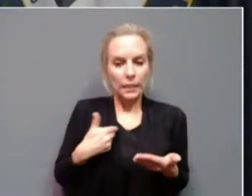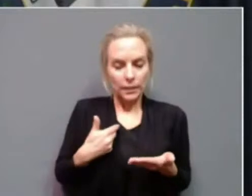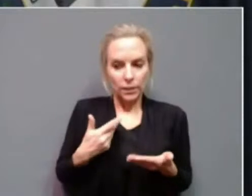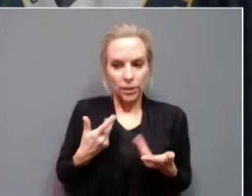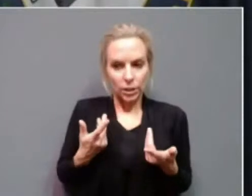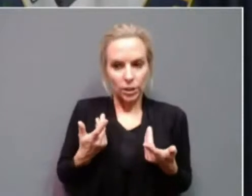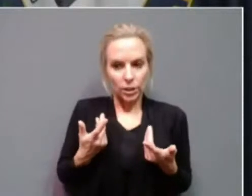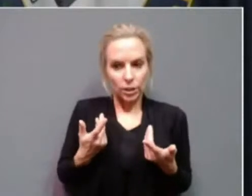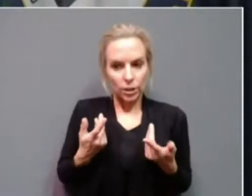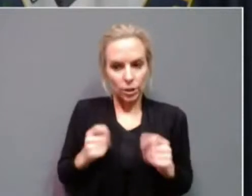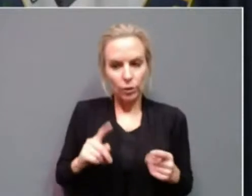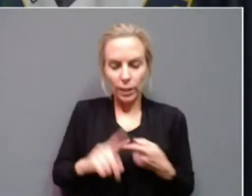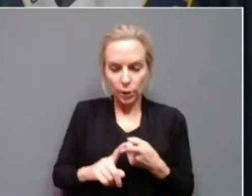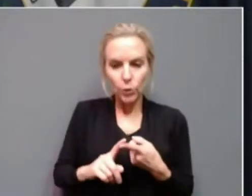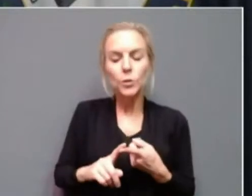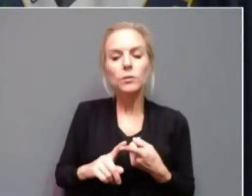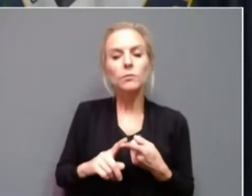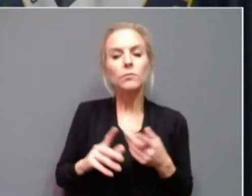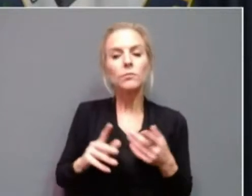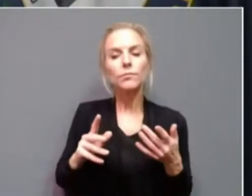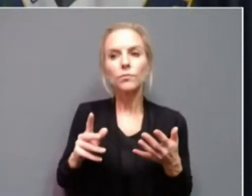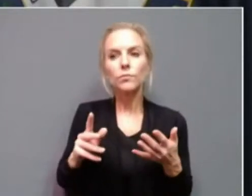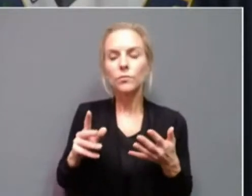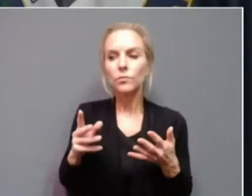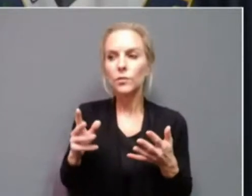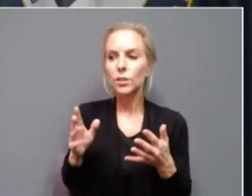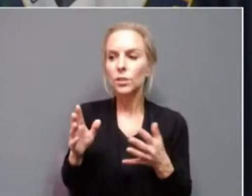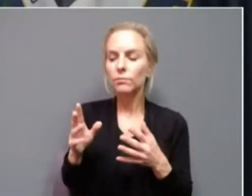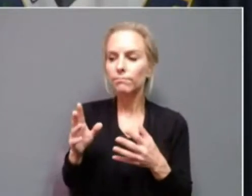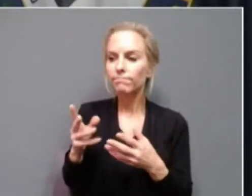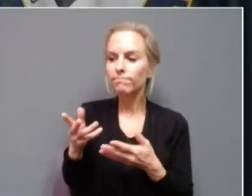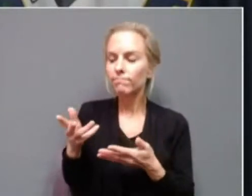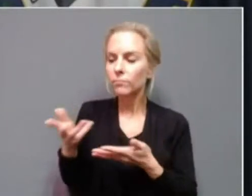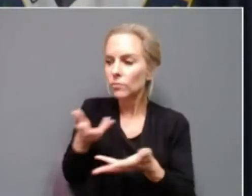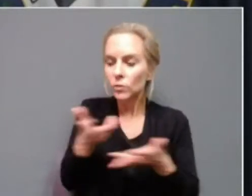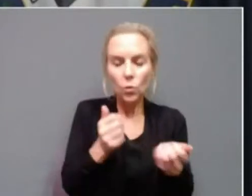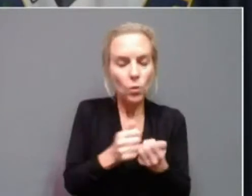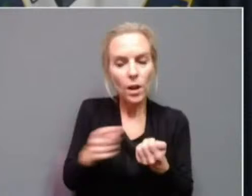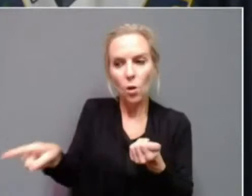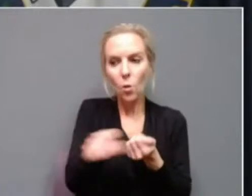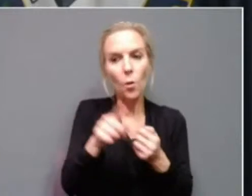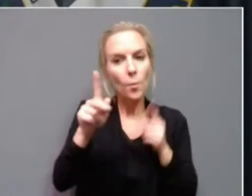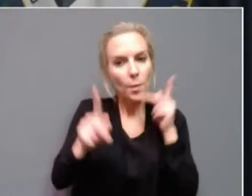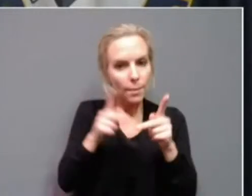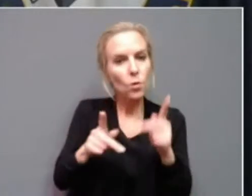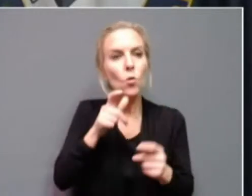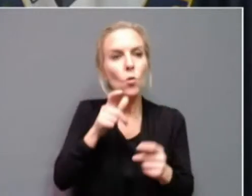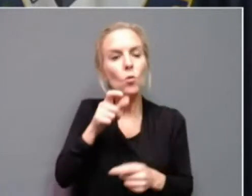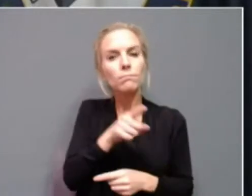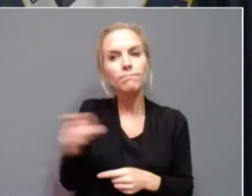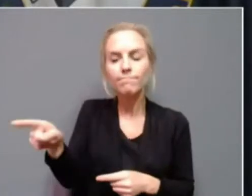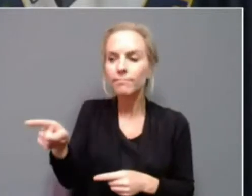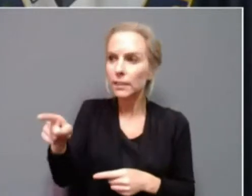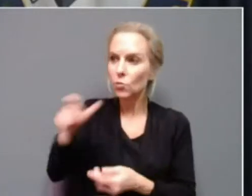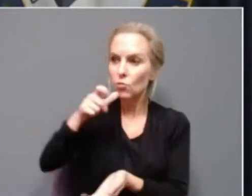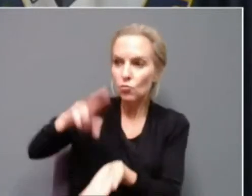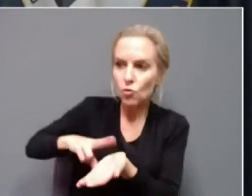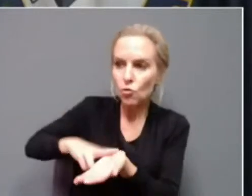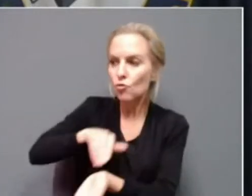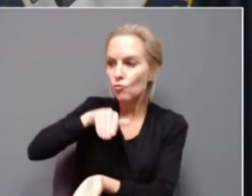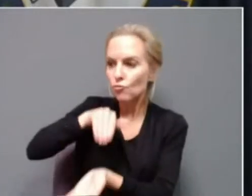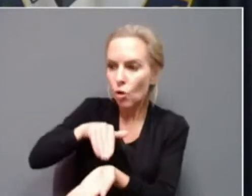their emotions by talking to folks that are in healthcare for all the right reasons and have had to watch people die and hold their